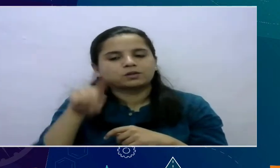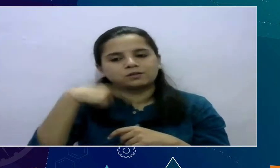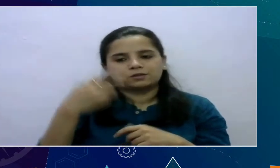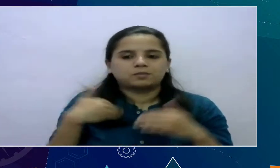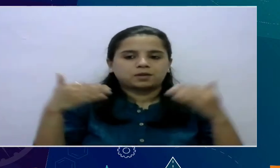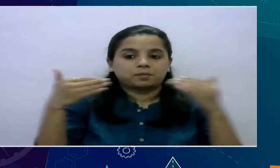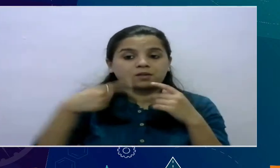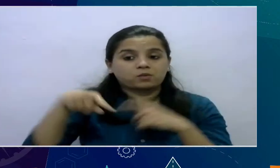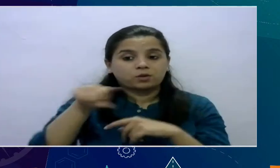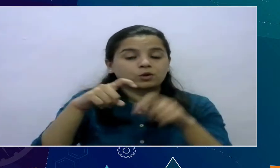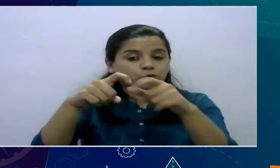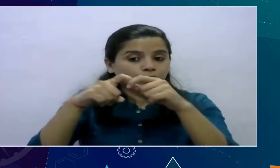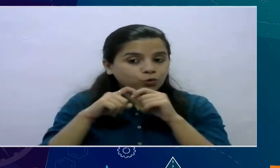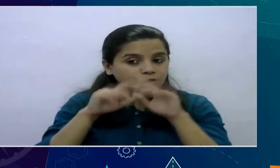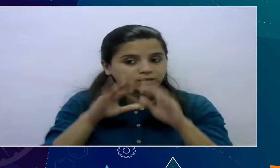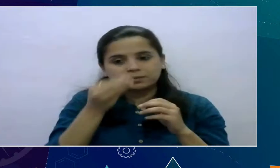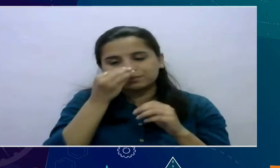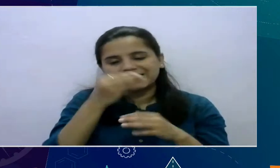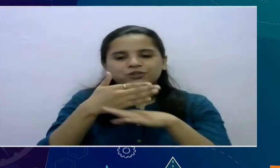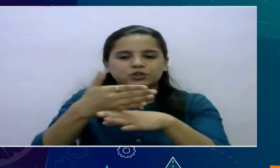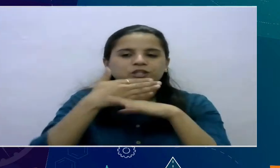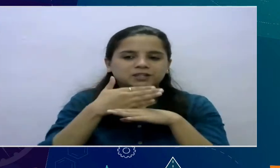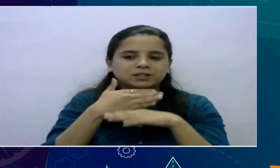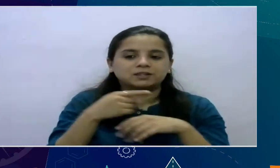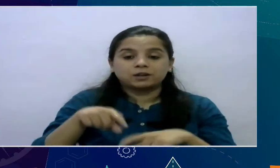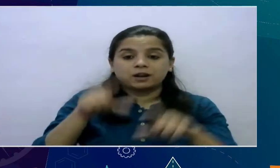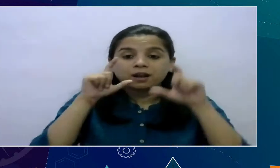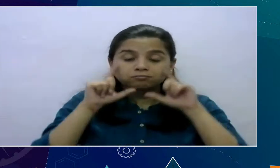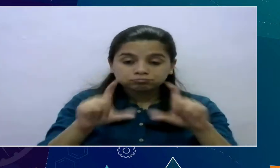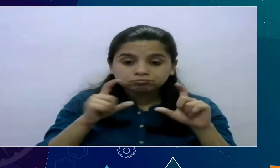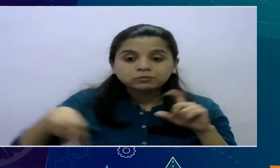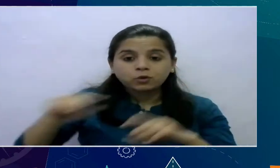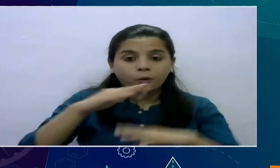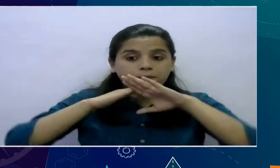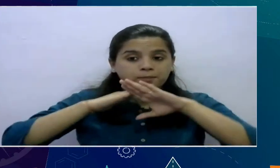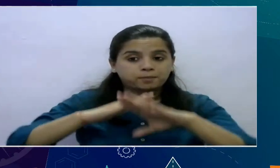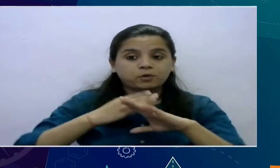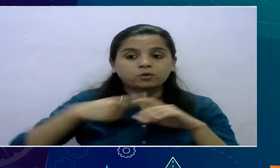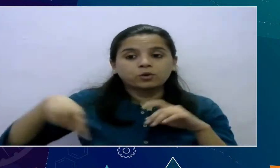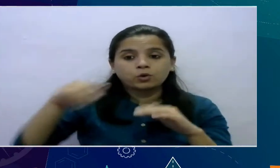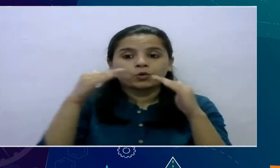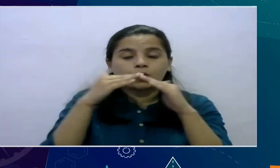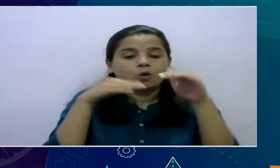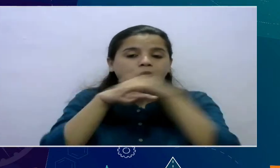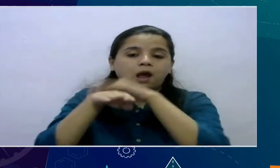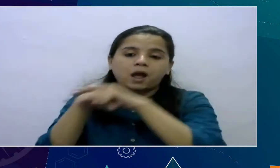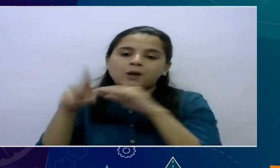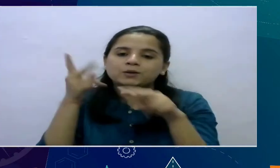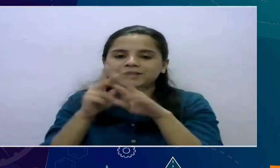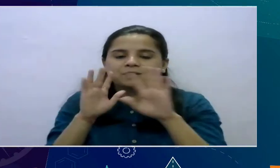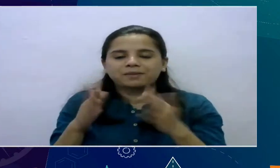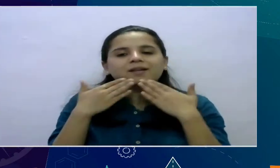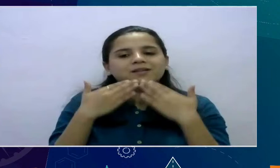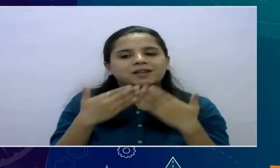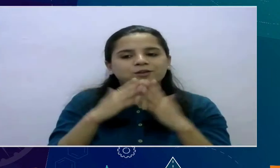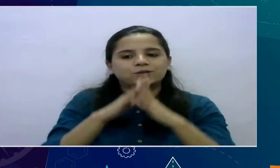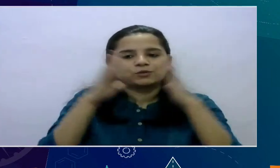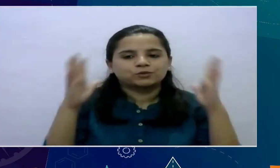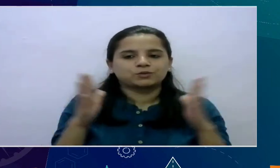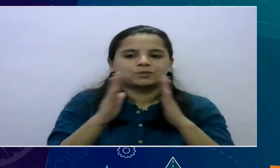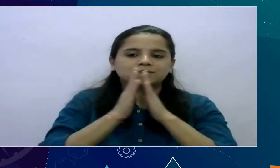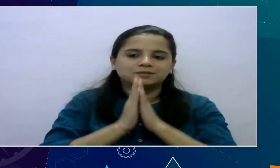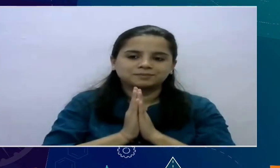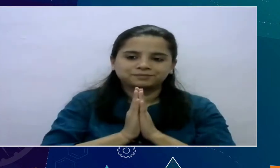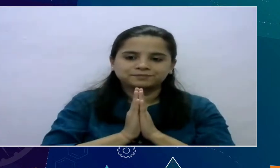have any questions, like I said, please share. Stay safe, stay protected, stay in your own houses. Thank you so much. Namaste.